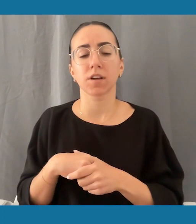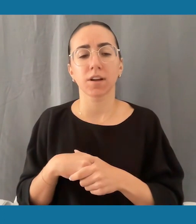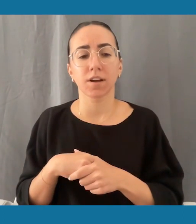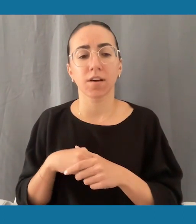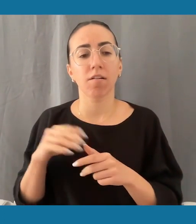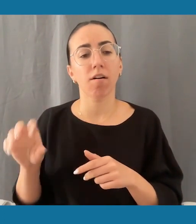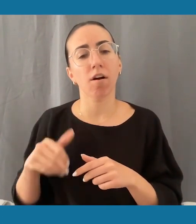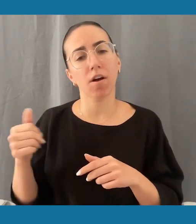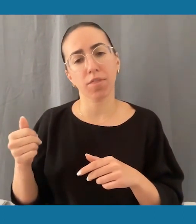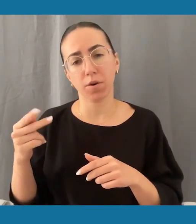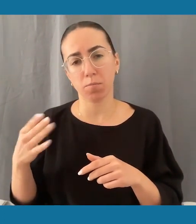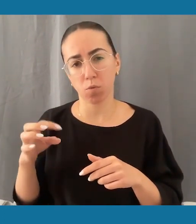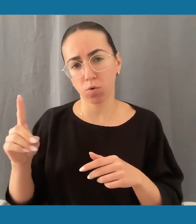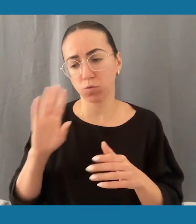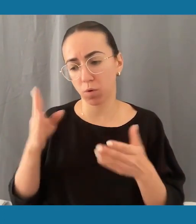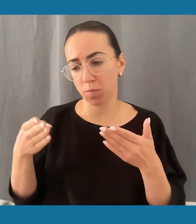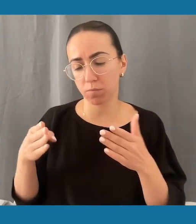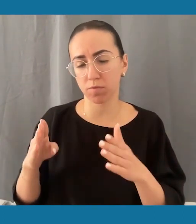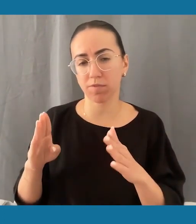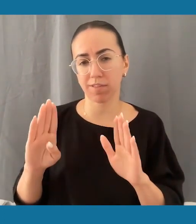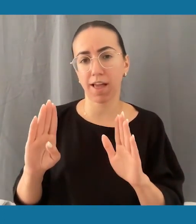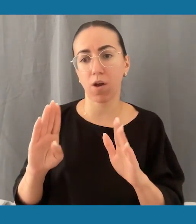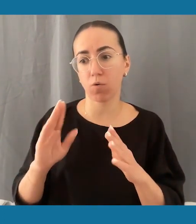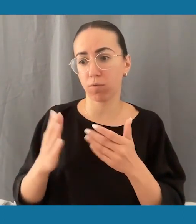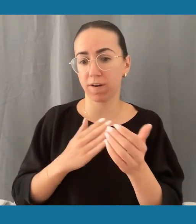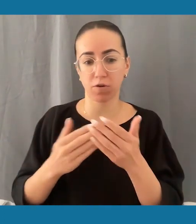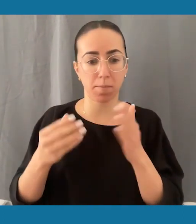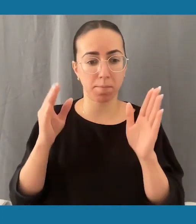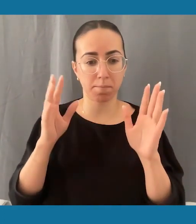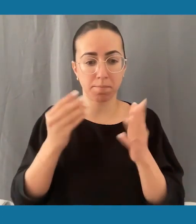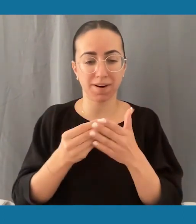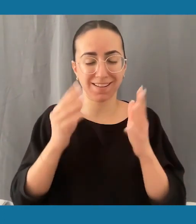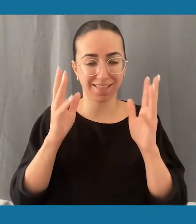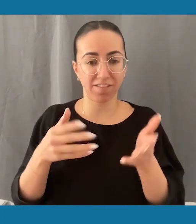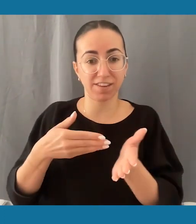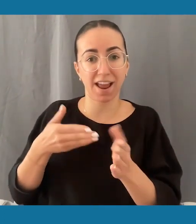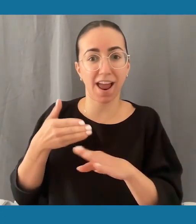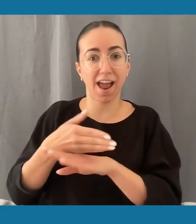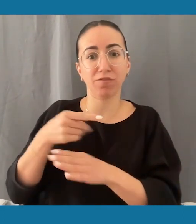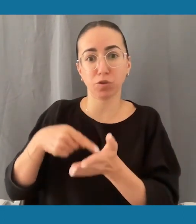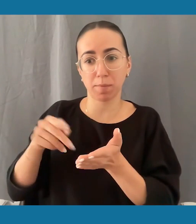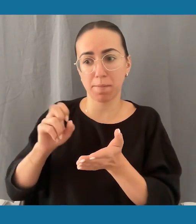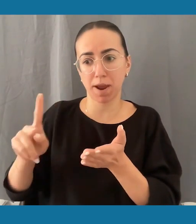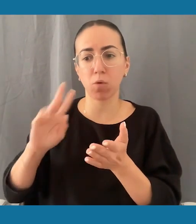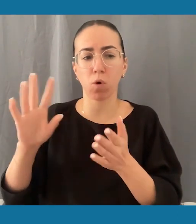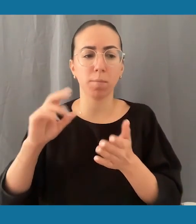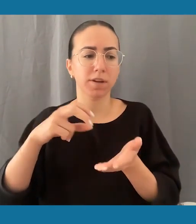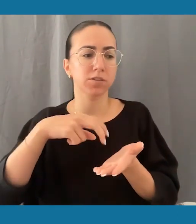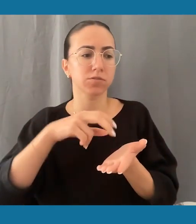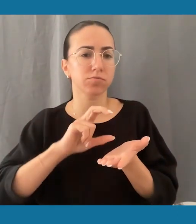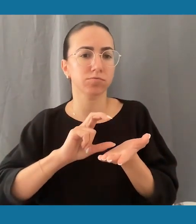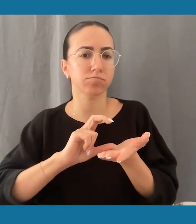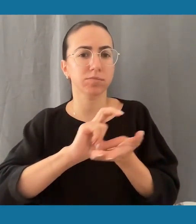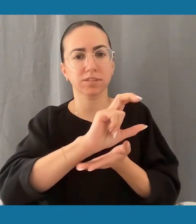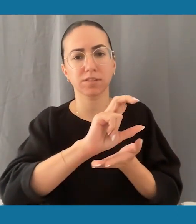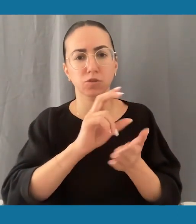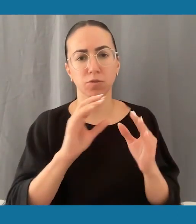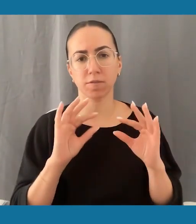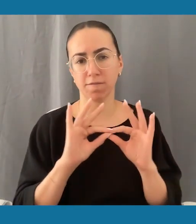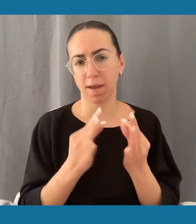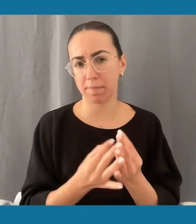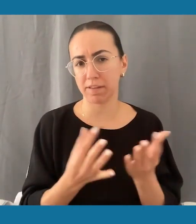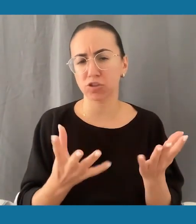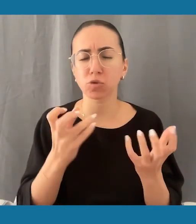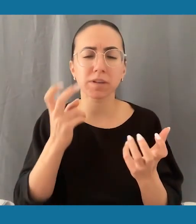pooled trusts will allow for the remaining money after payback to go to relatives. So you want to check and make sure what type